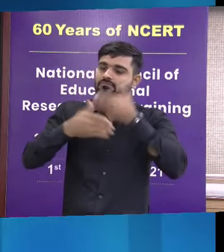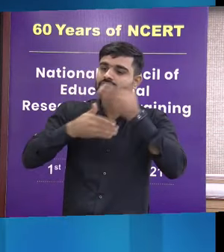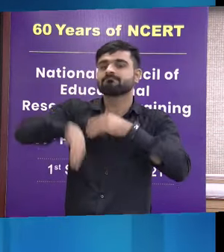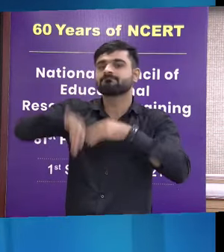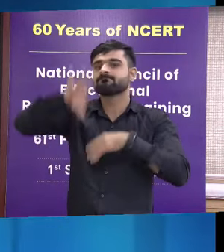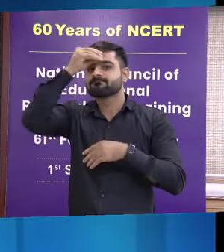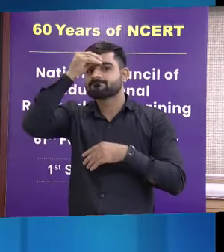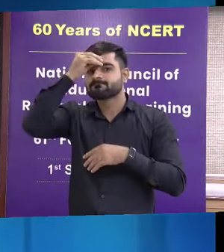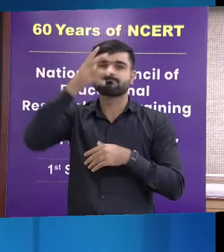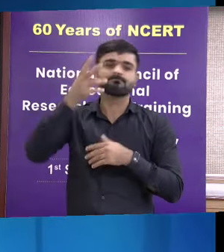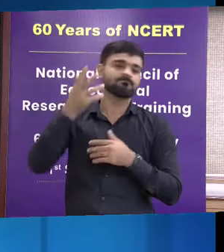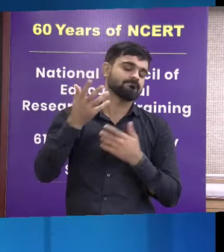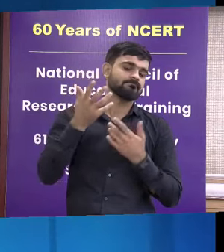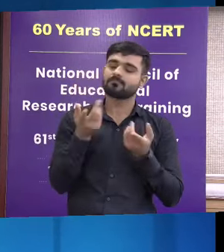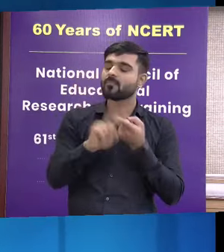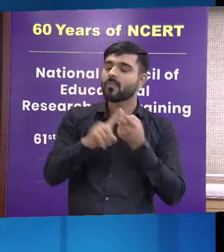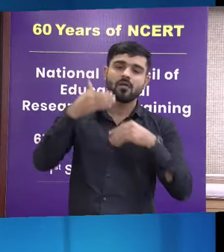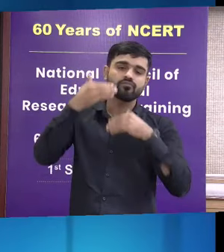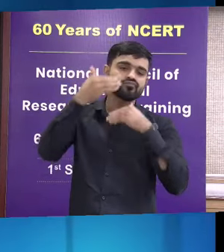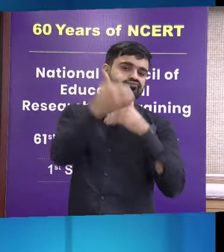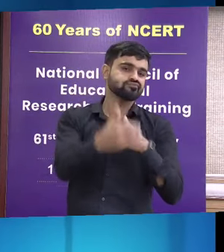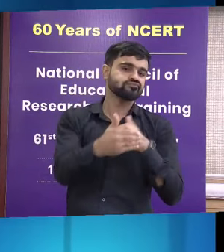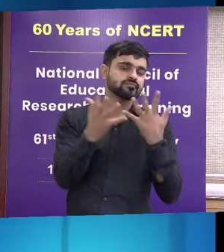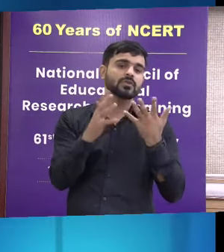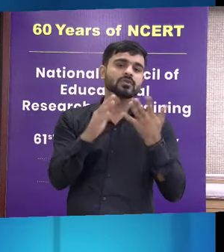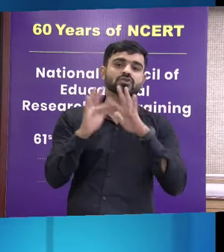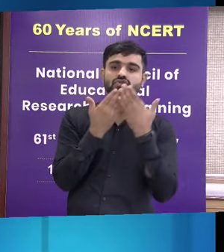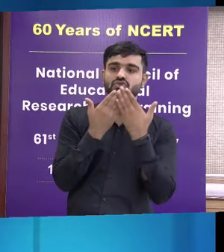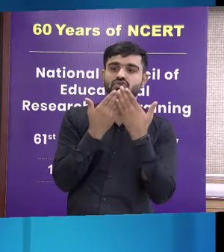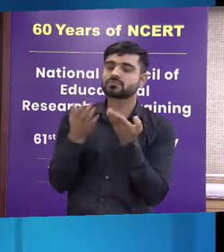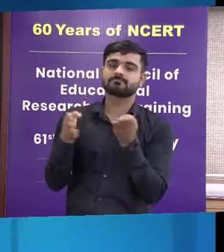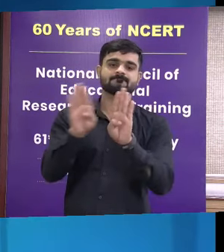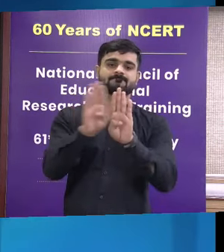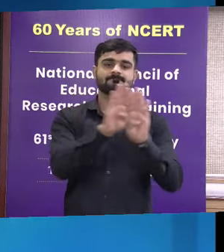is not affected when the schools are closed.